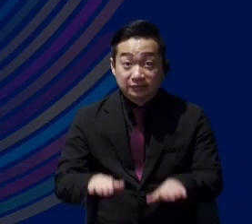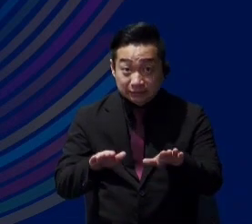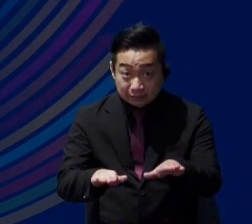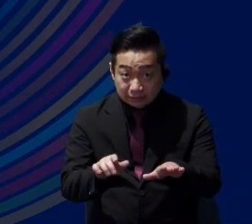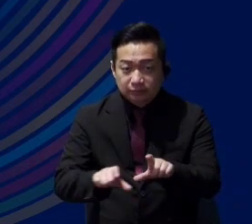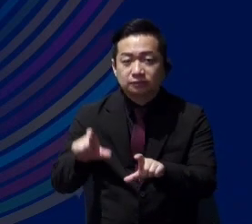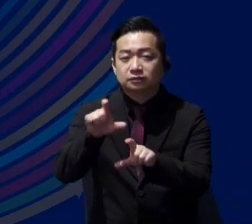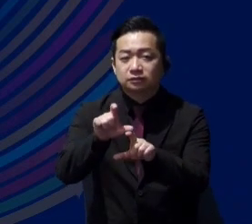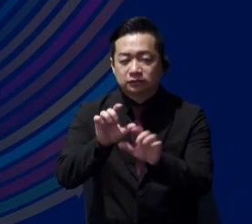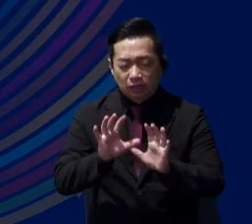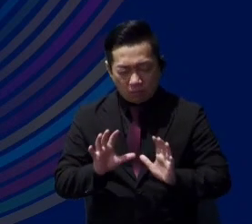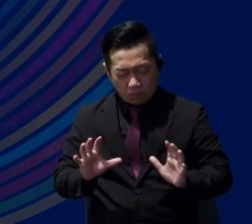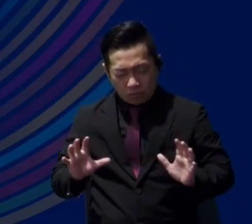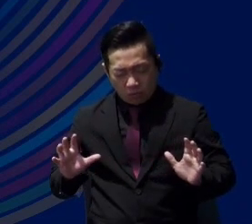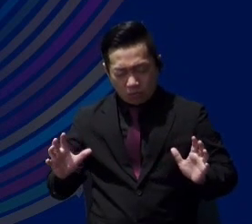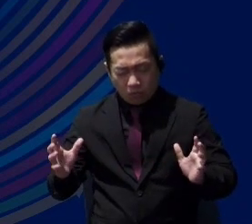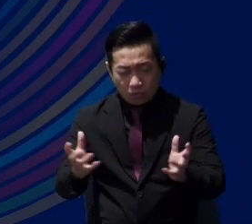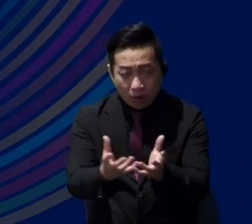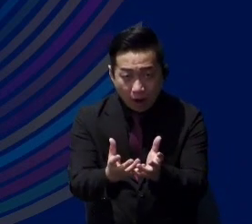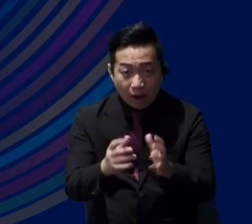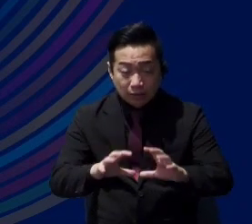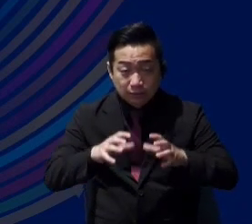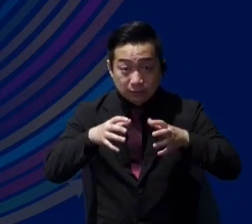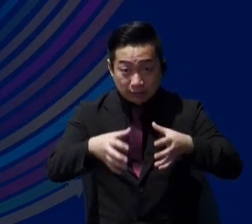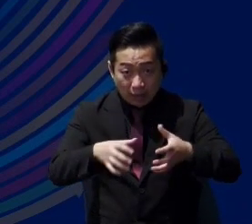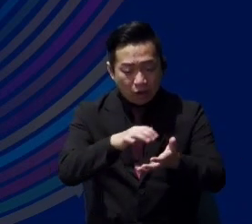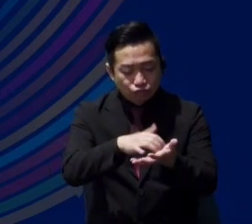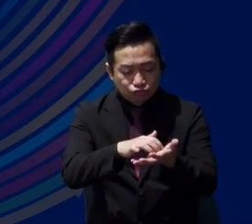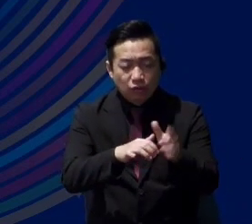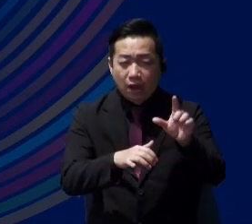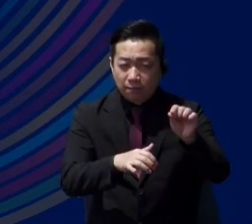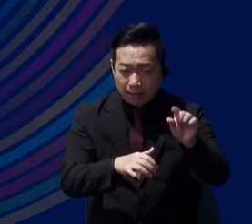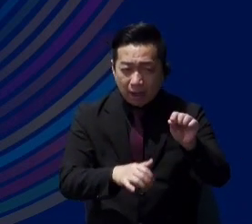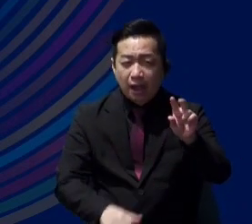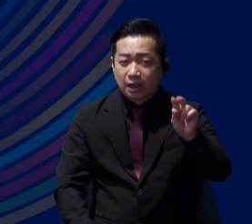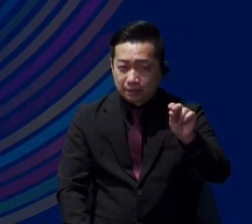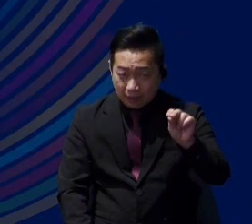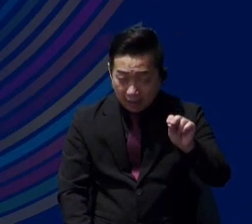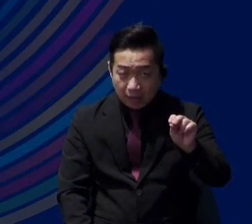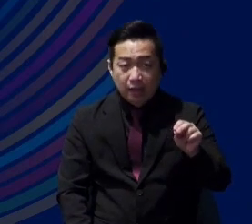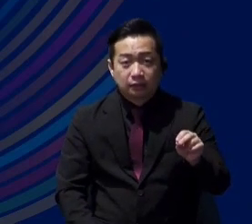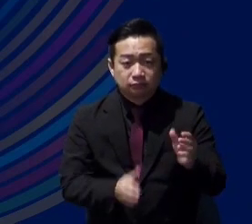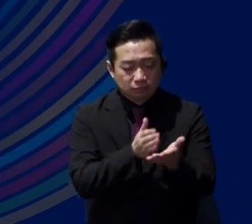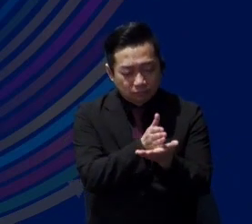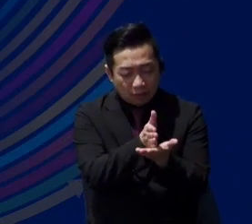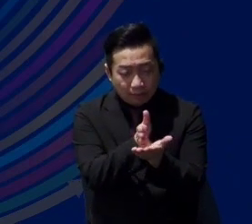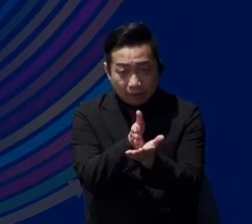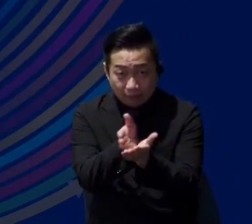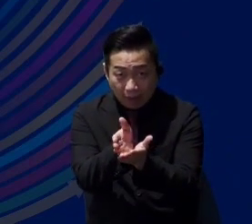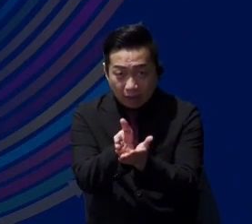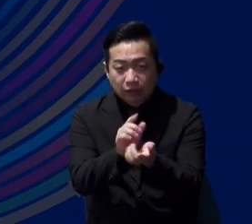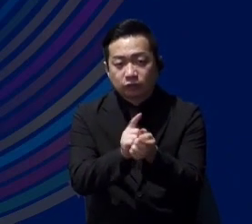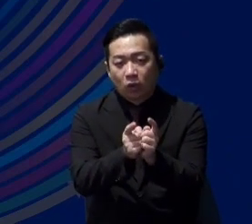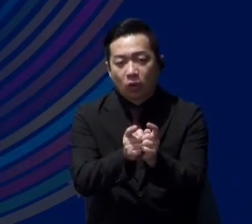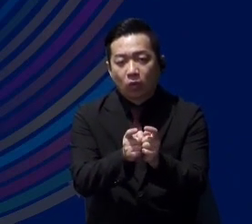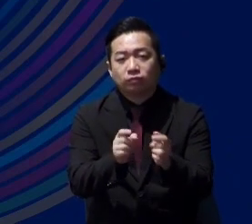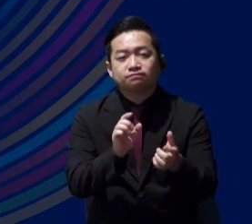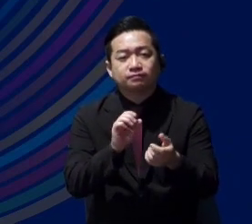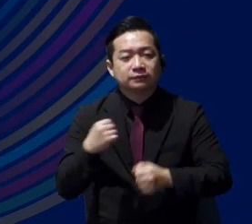world. And you can see that in South Korea, in Korean Republic, we